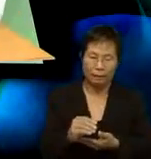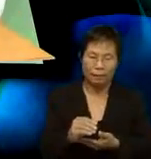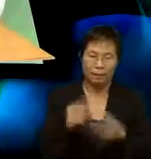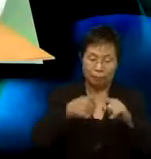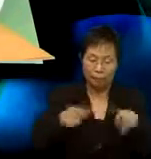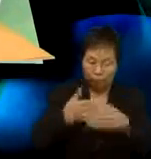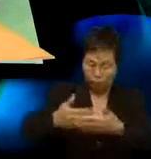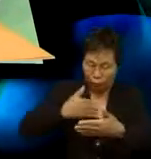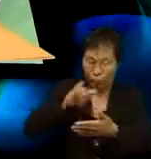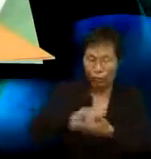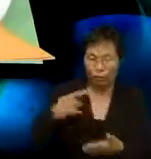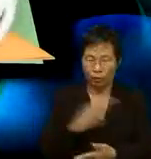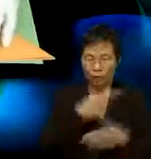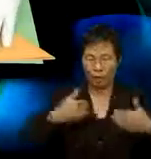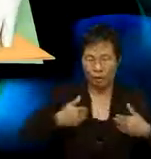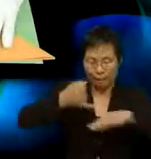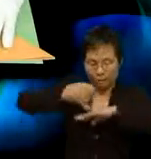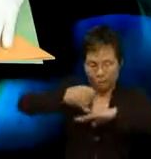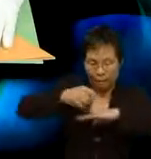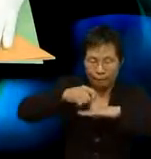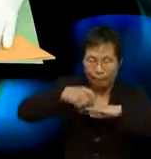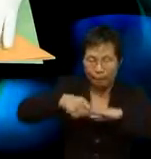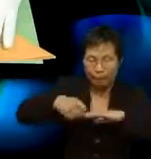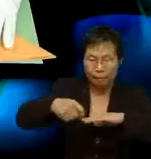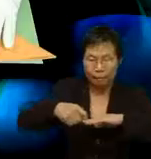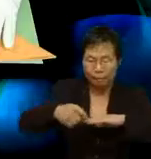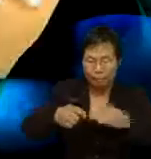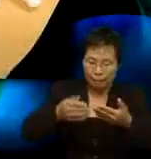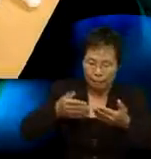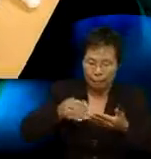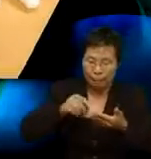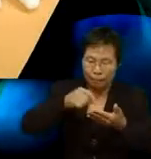but before that, you have to mark the part which you are going to cut.